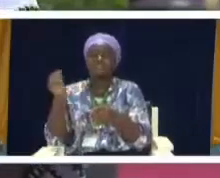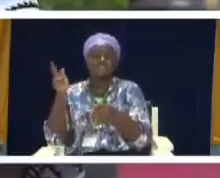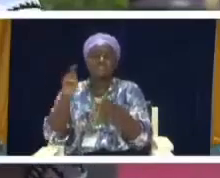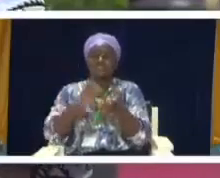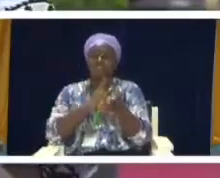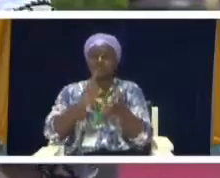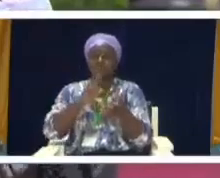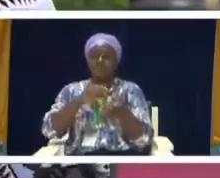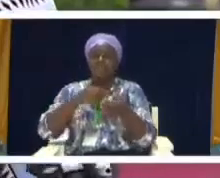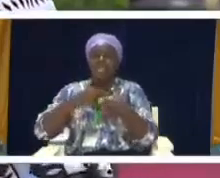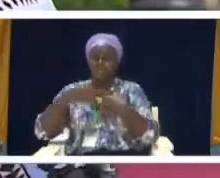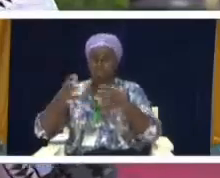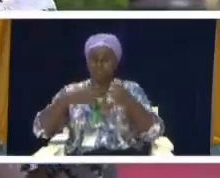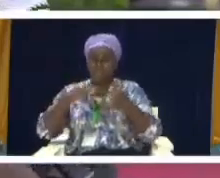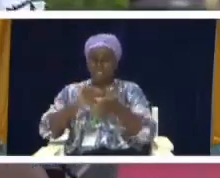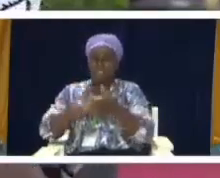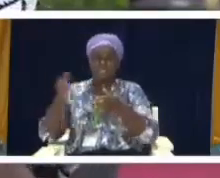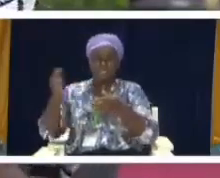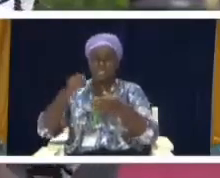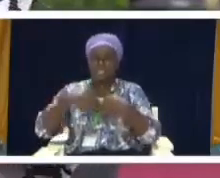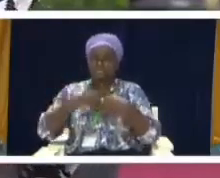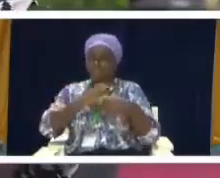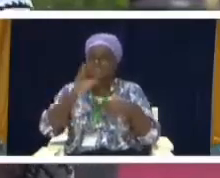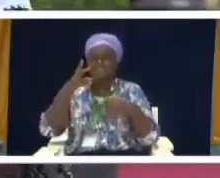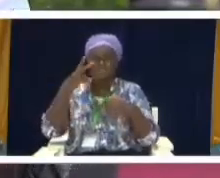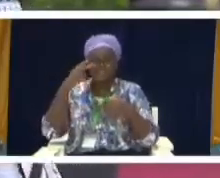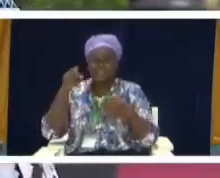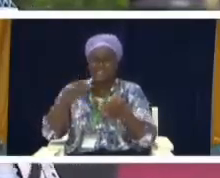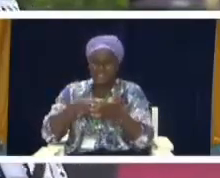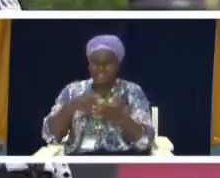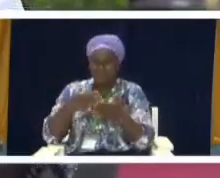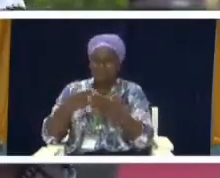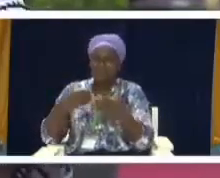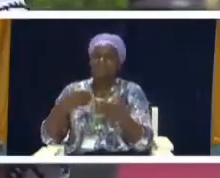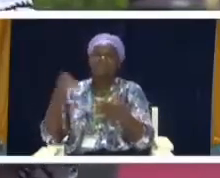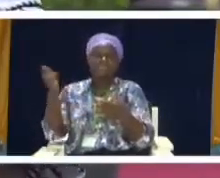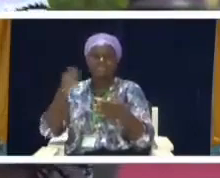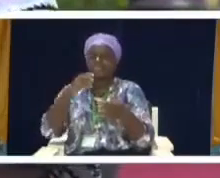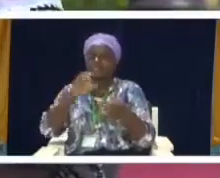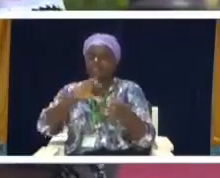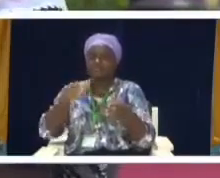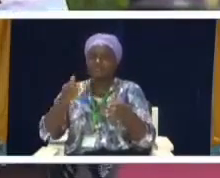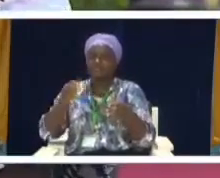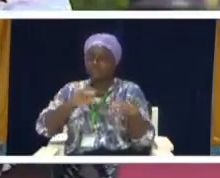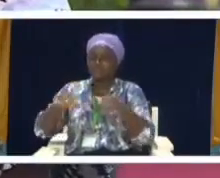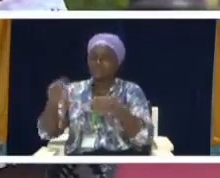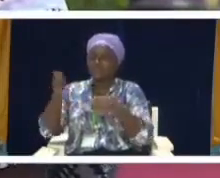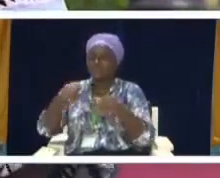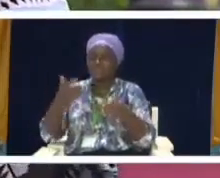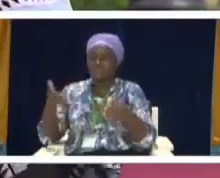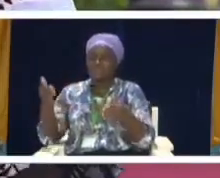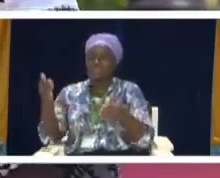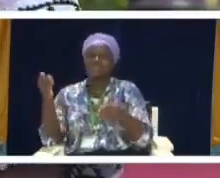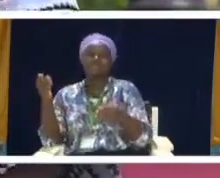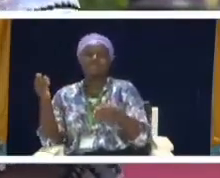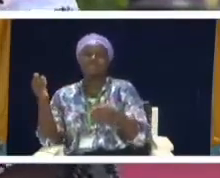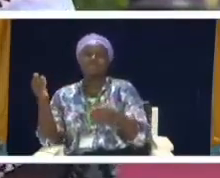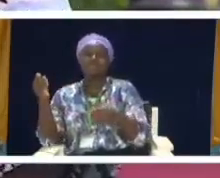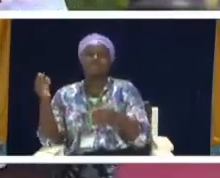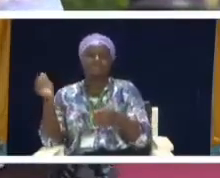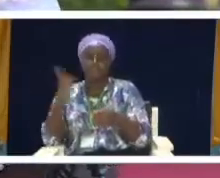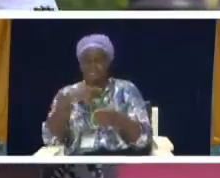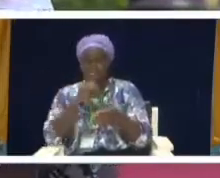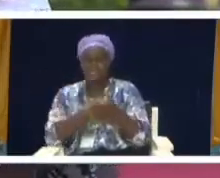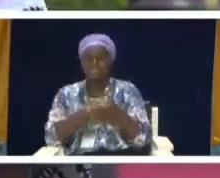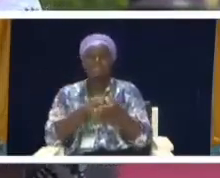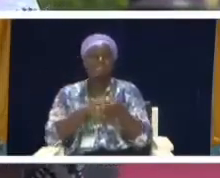They have not seen this type of thing before. We ran several type of tests. There's this thing called platelets in the body. They said it's